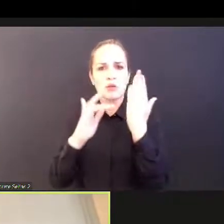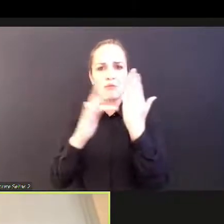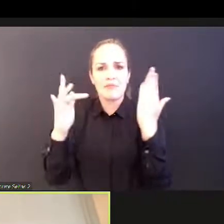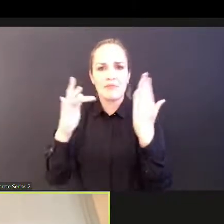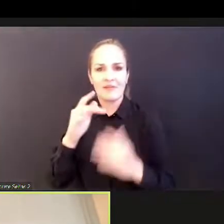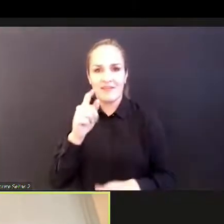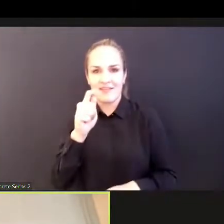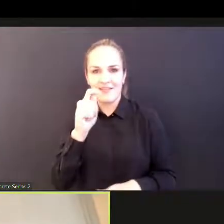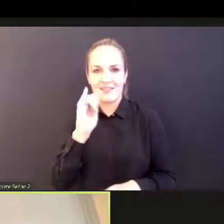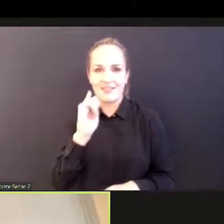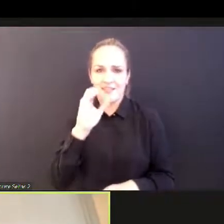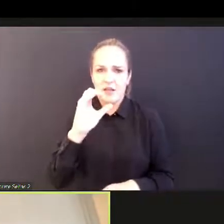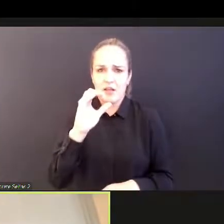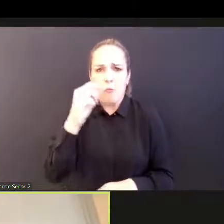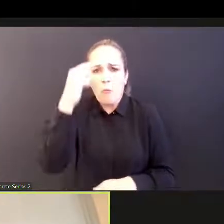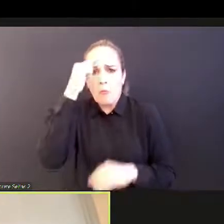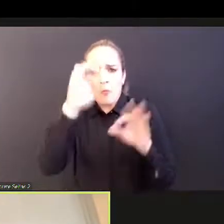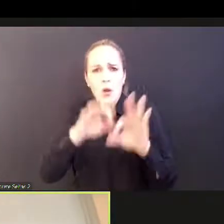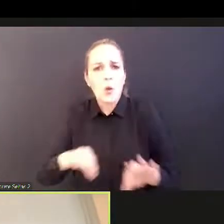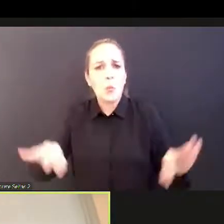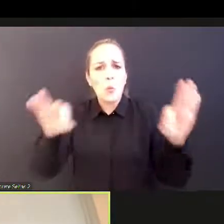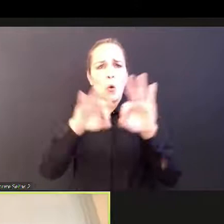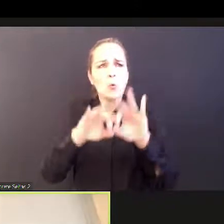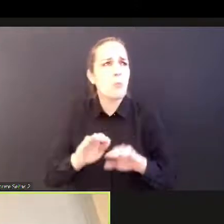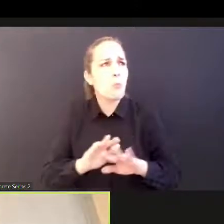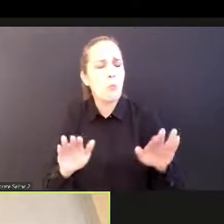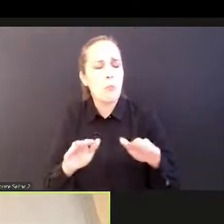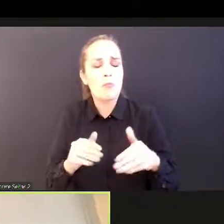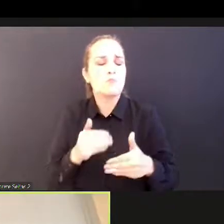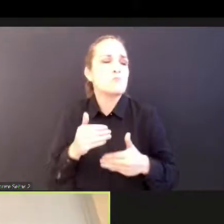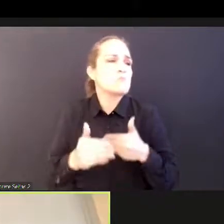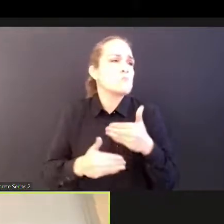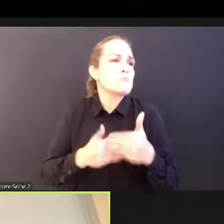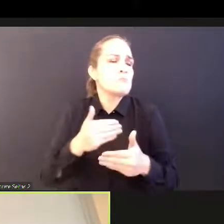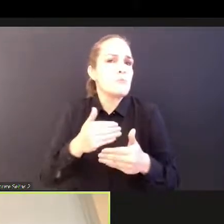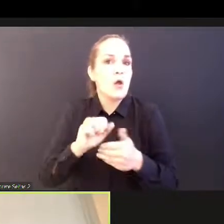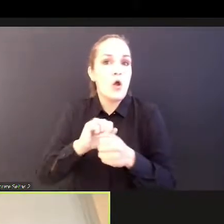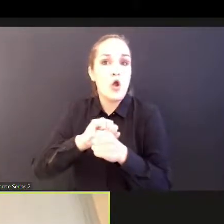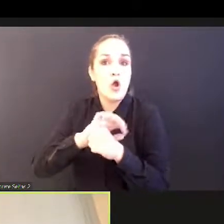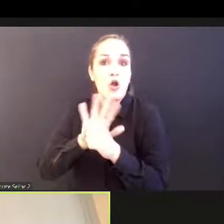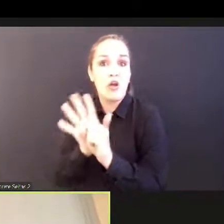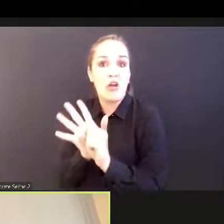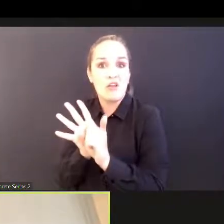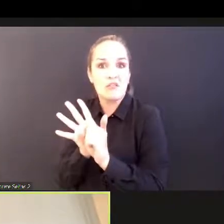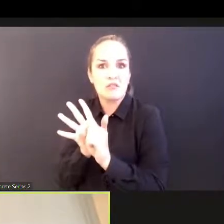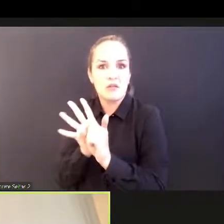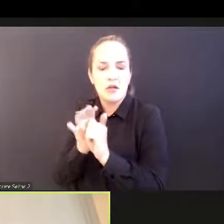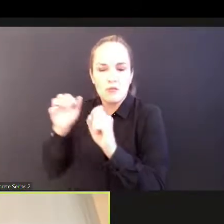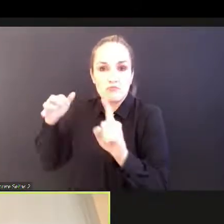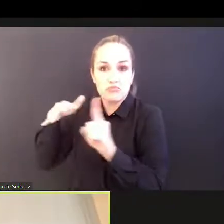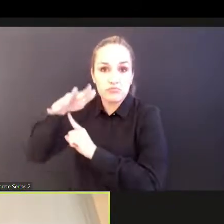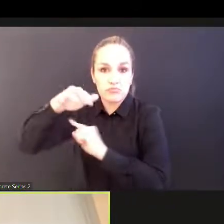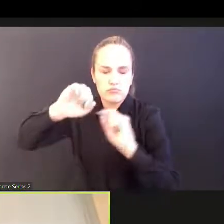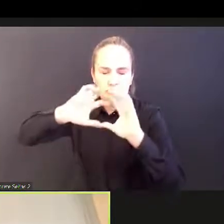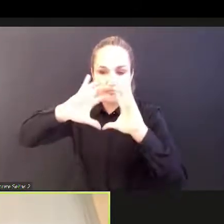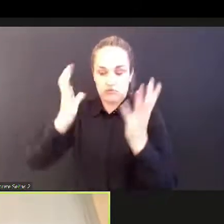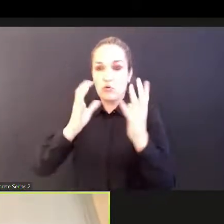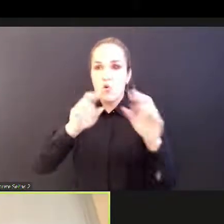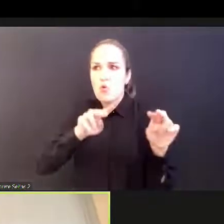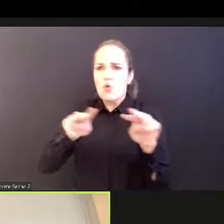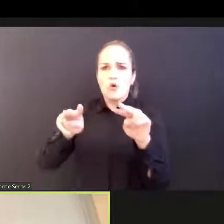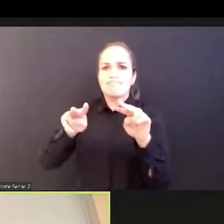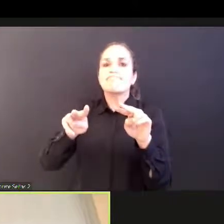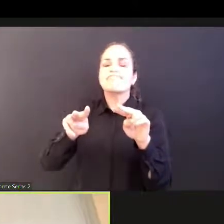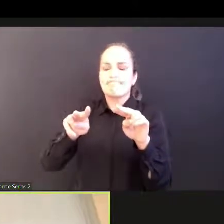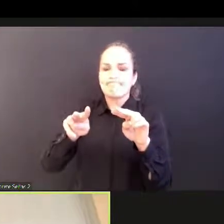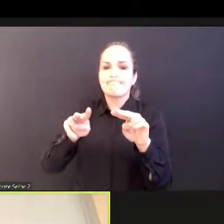developments that have followed as well, this has now been leapfrogged a lot more into the future. And I think this sector, to me at least, will be an